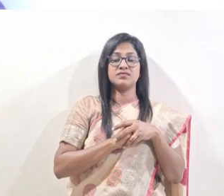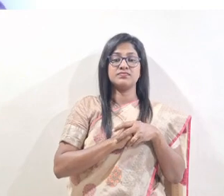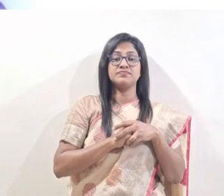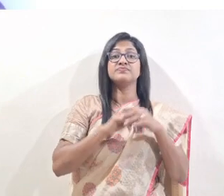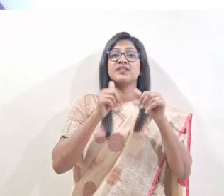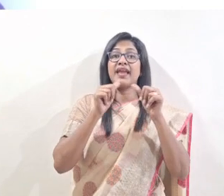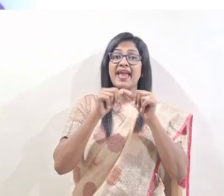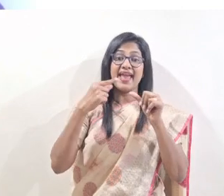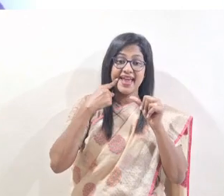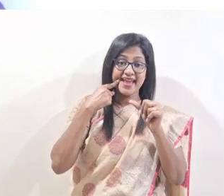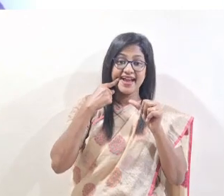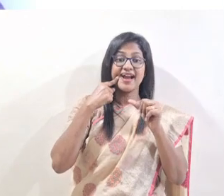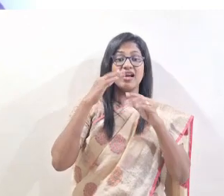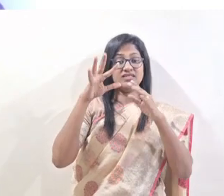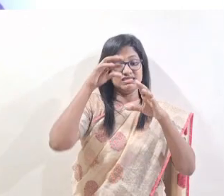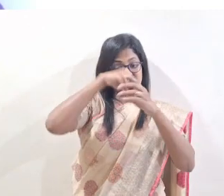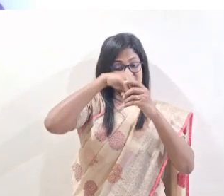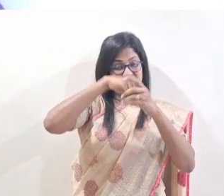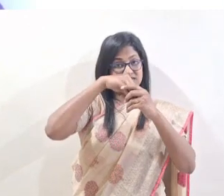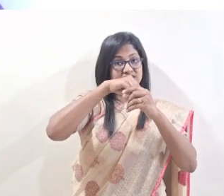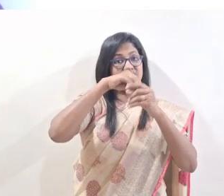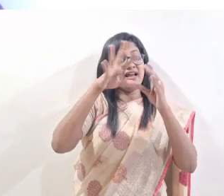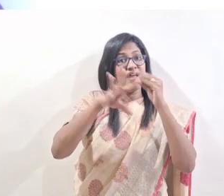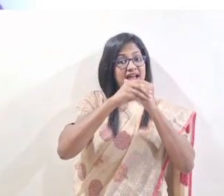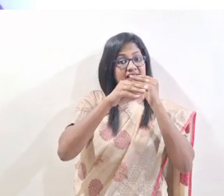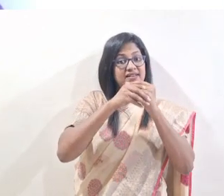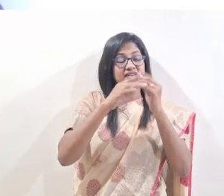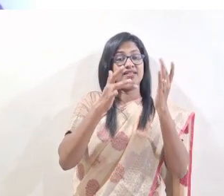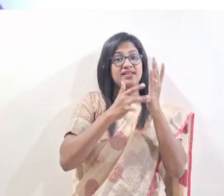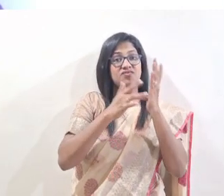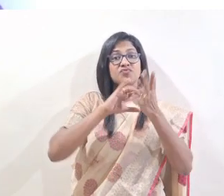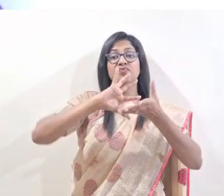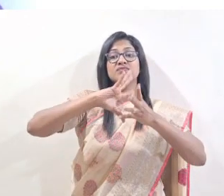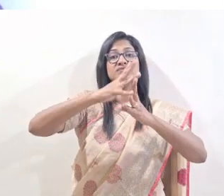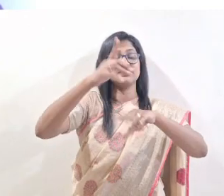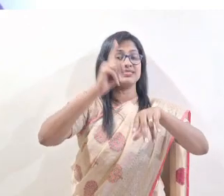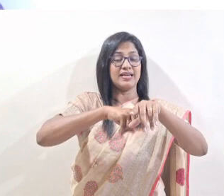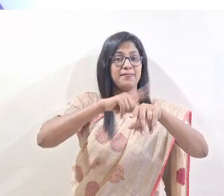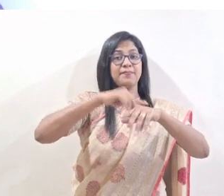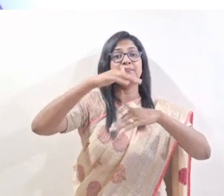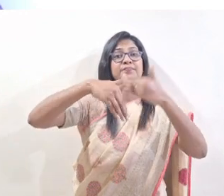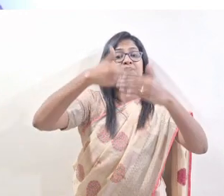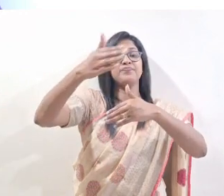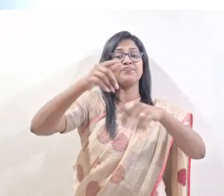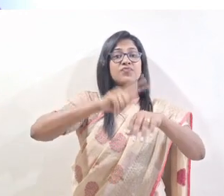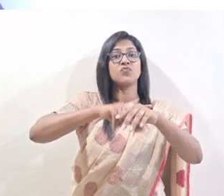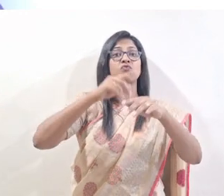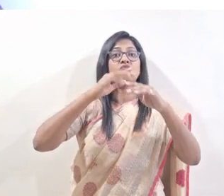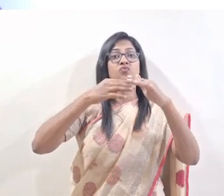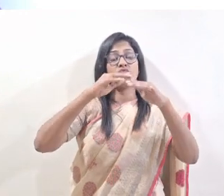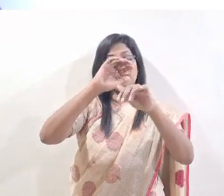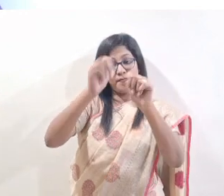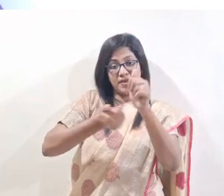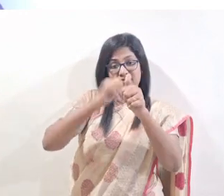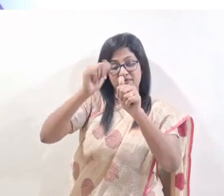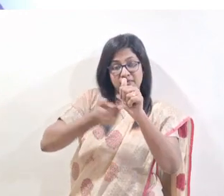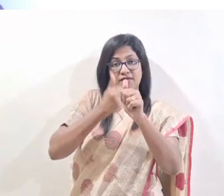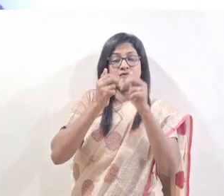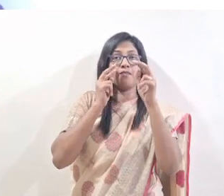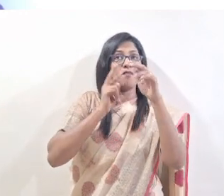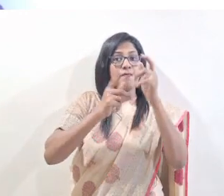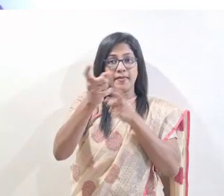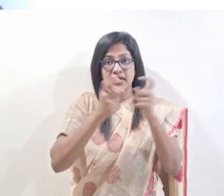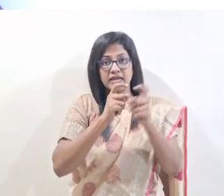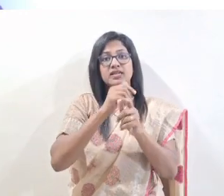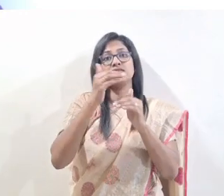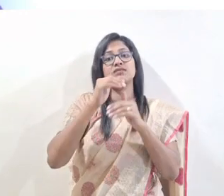a artificial intelligence built into them, so that in due course of time you do a predictive maintenance way ahead